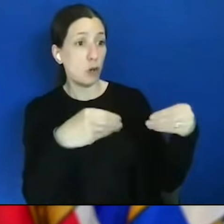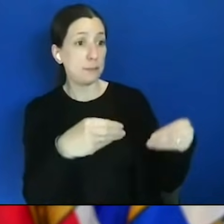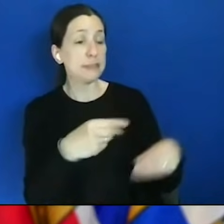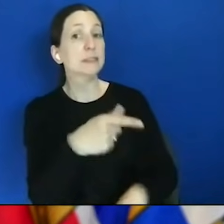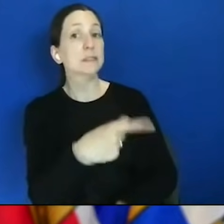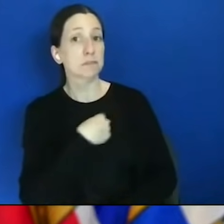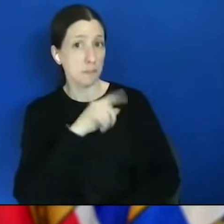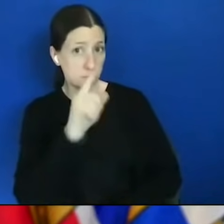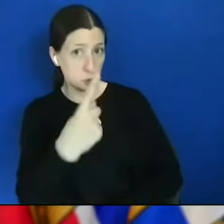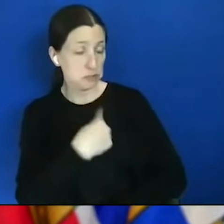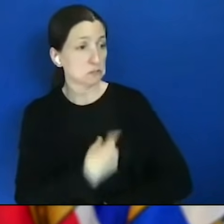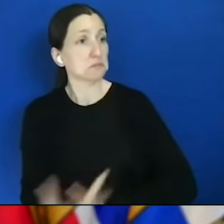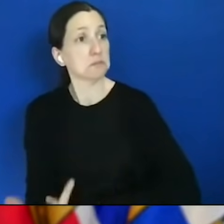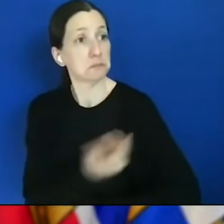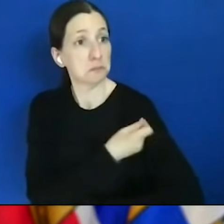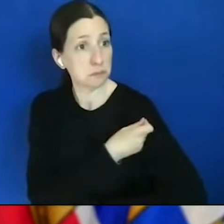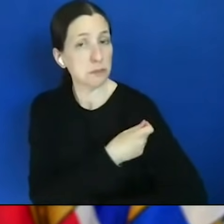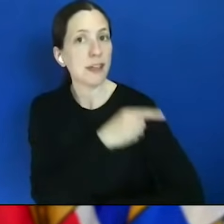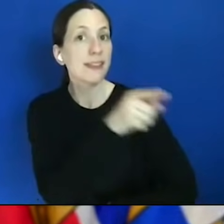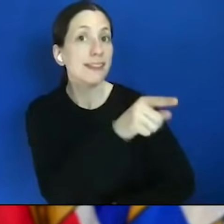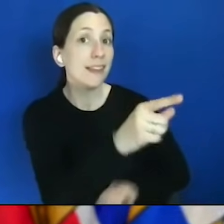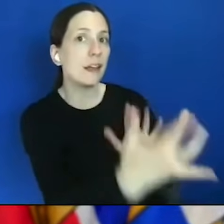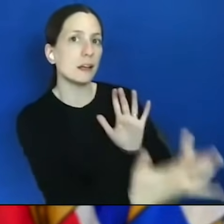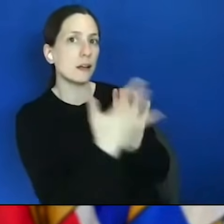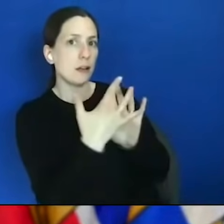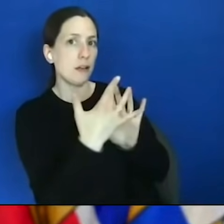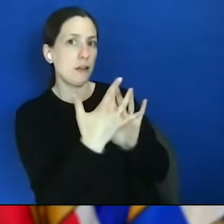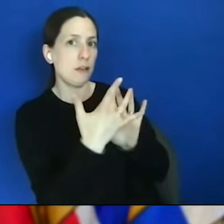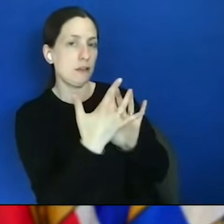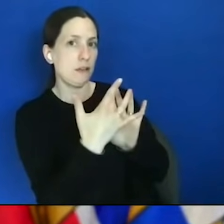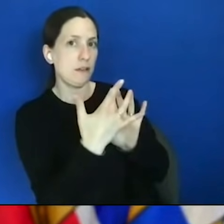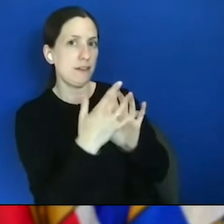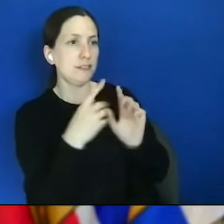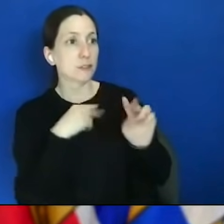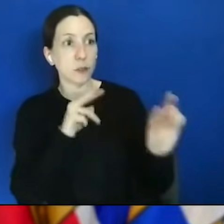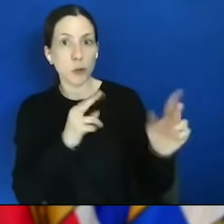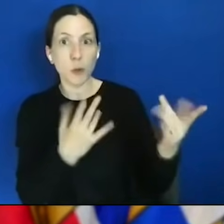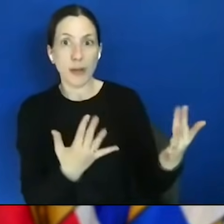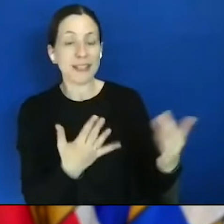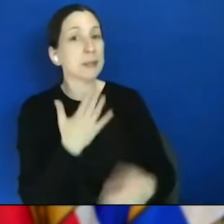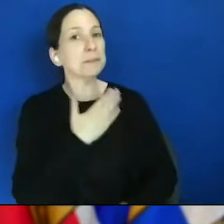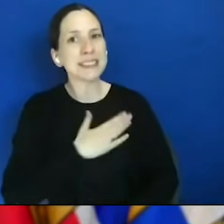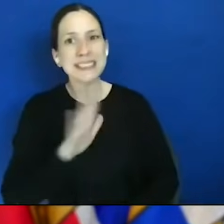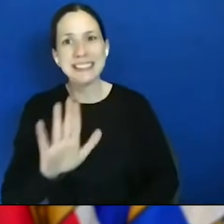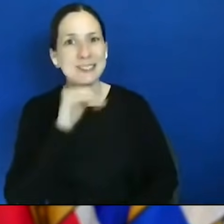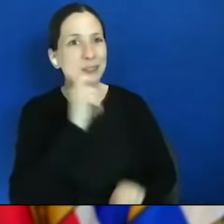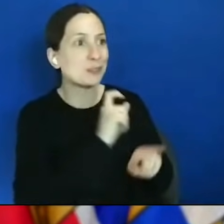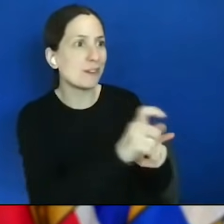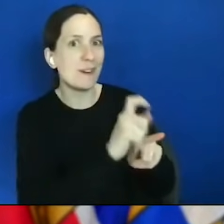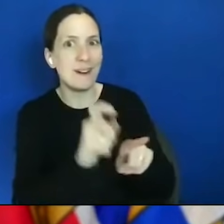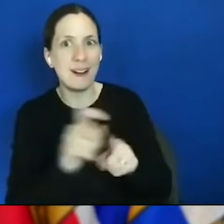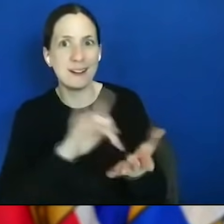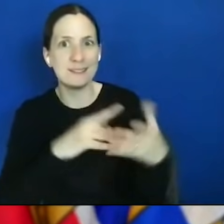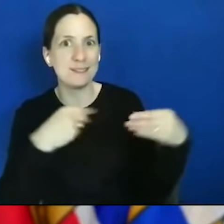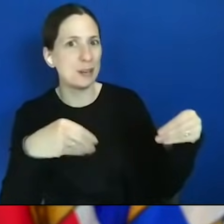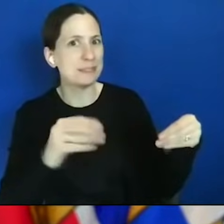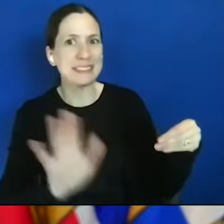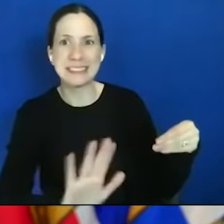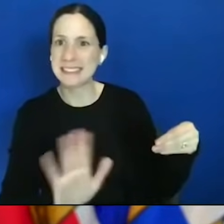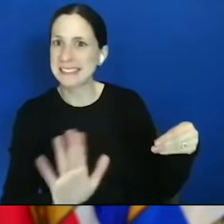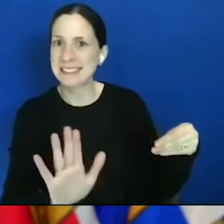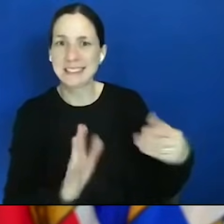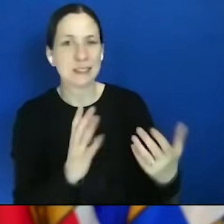with you to set up those appointments. And I'm asking you, please, do not call the pharmacies. We are working it